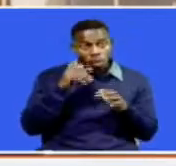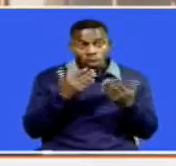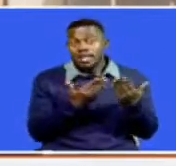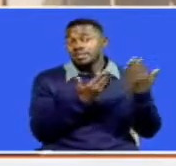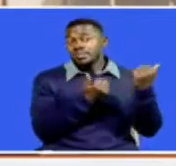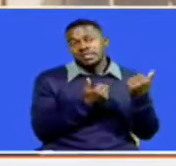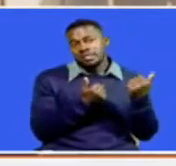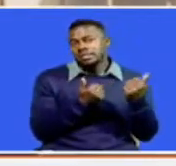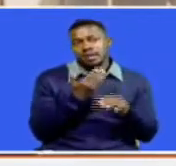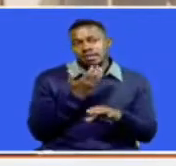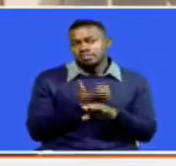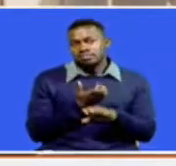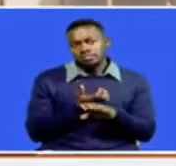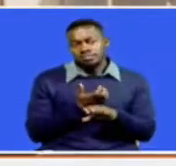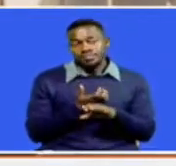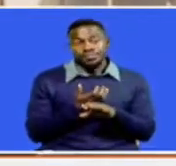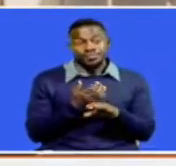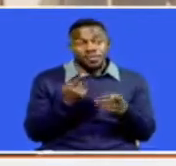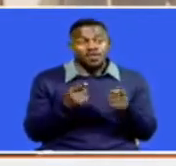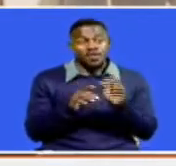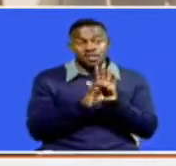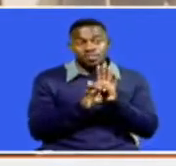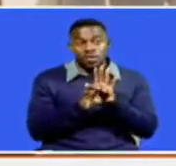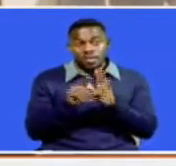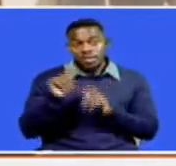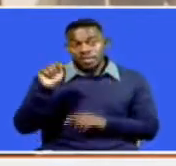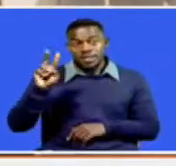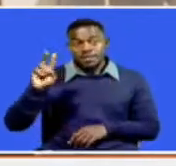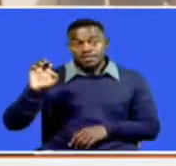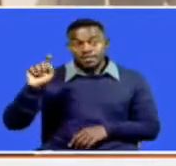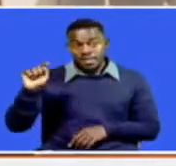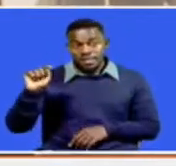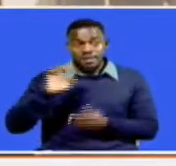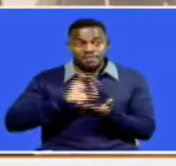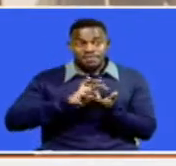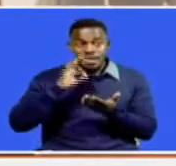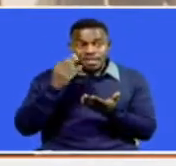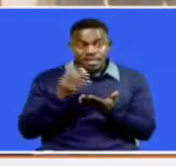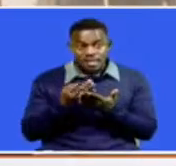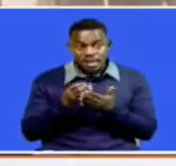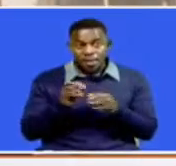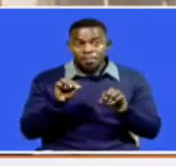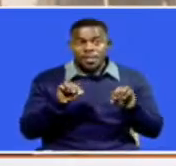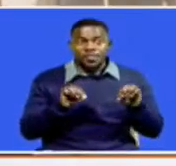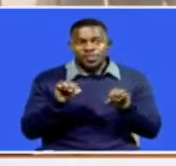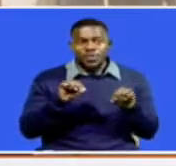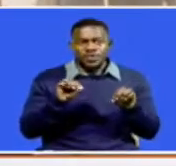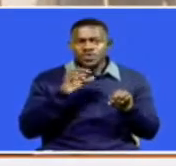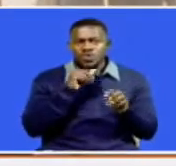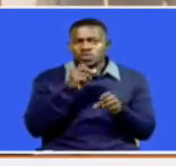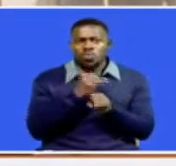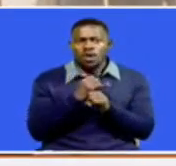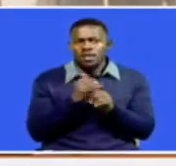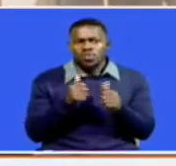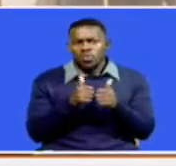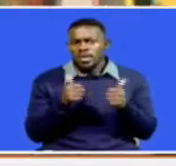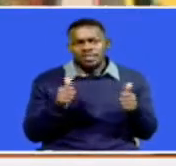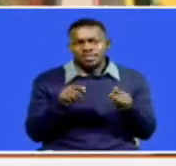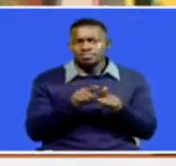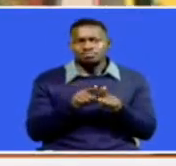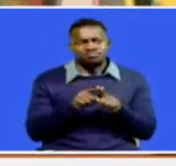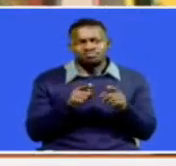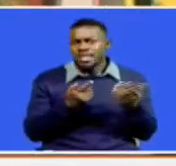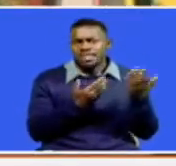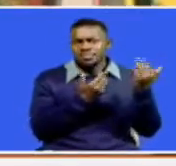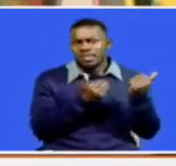new TVET funding model, things have not started looking up yet. And we are very expectant.